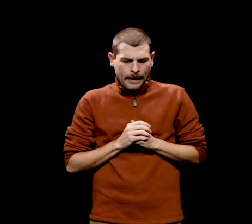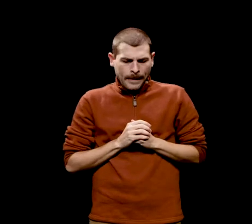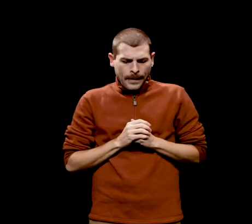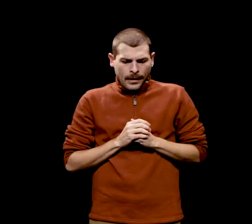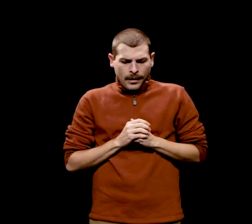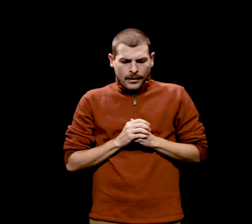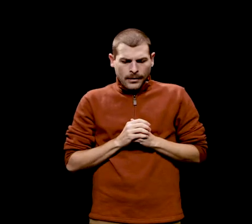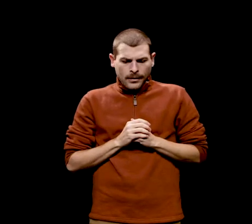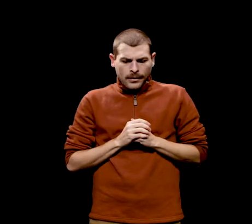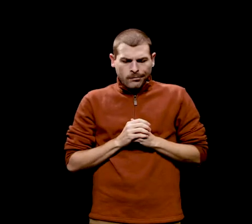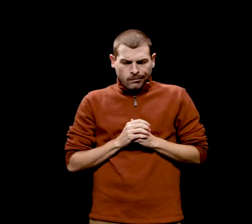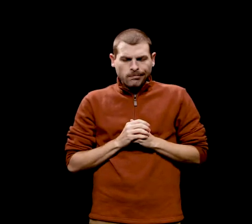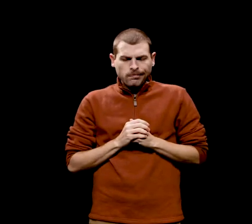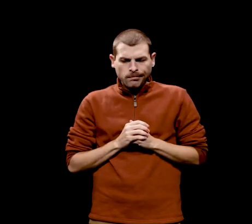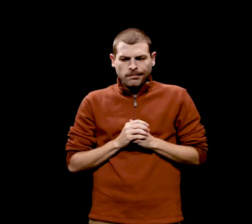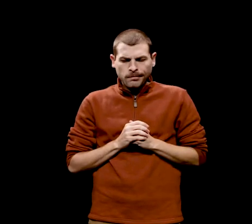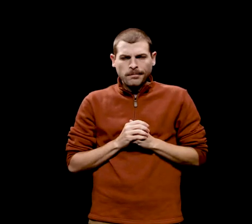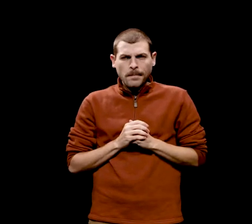How will you work